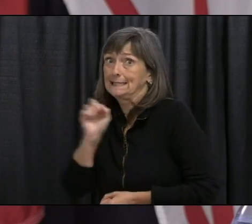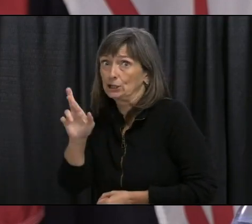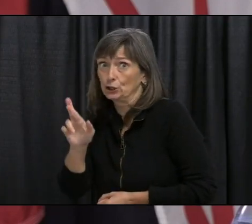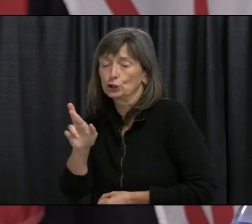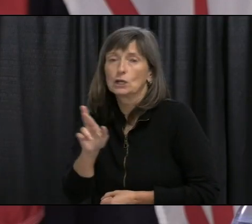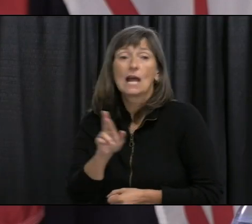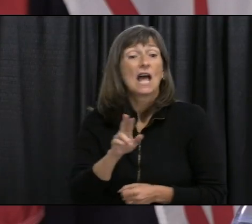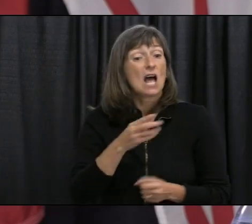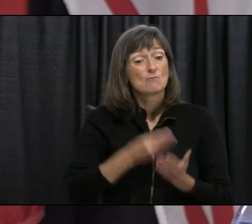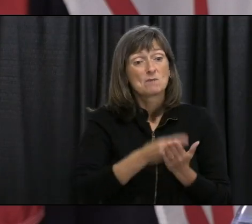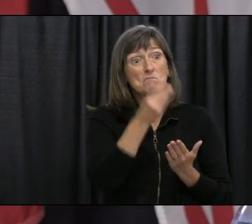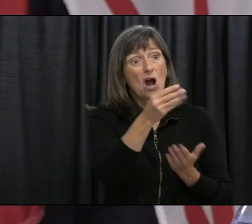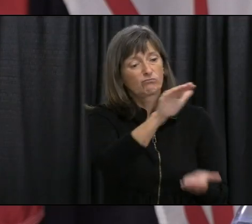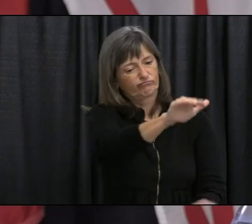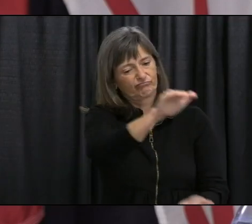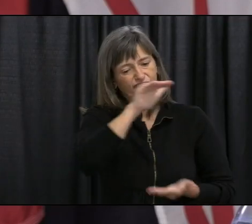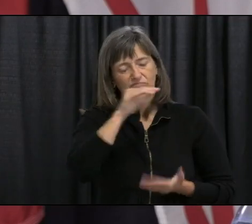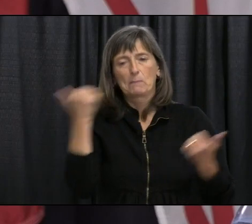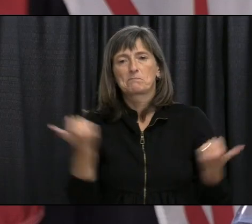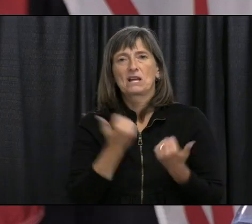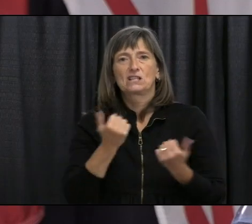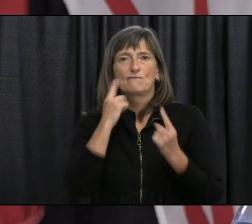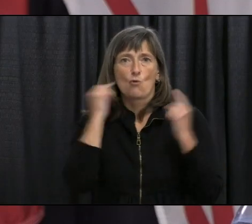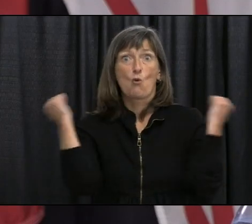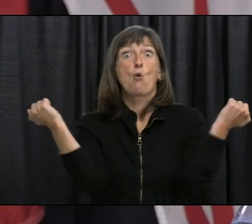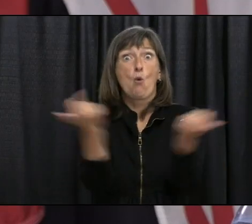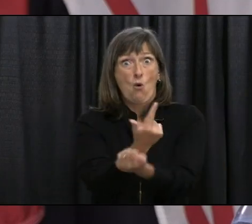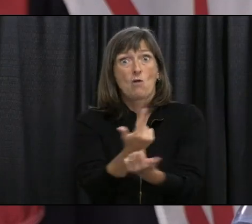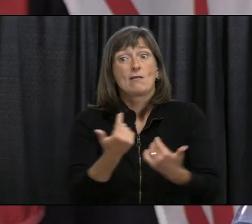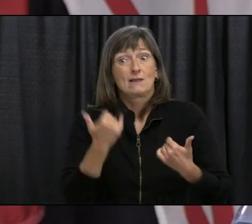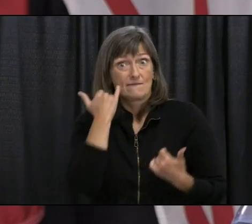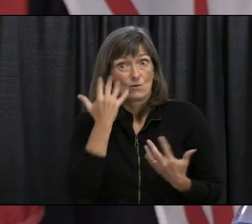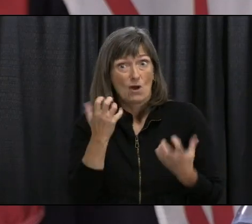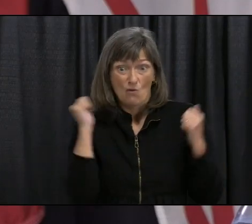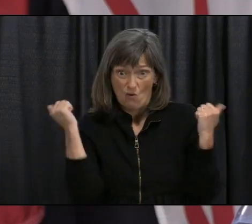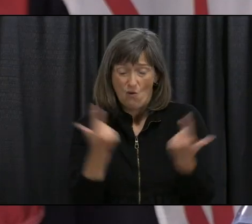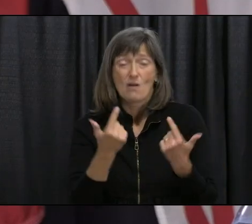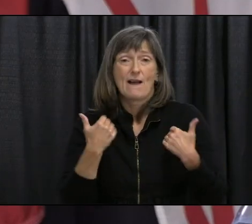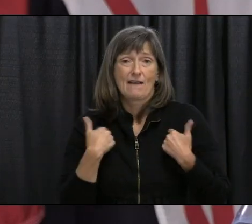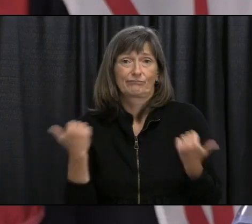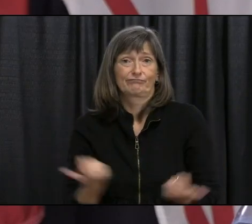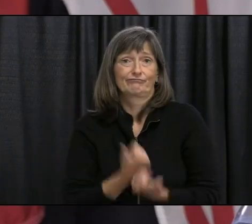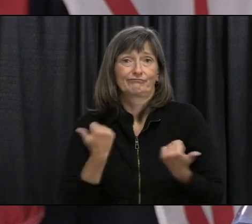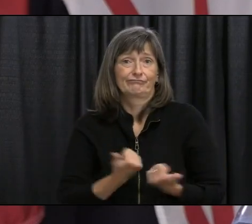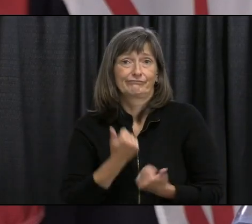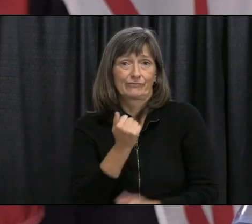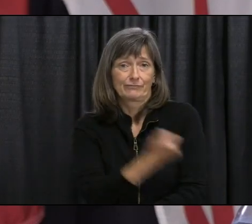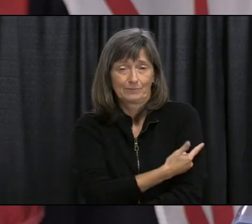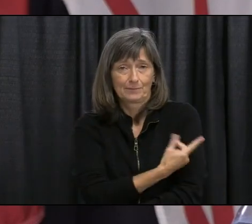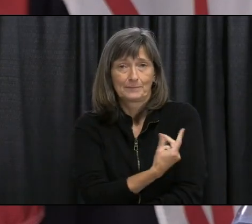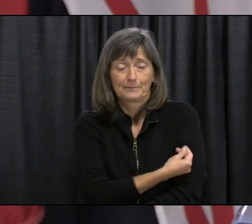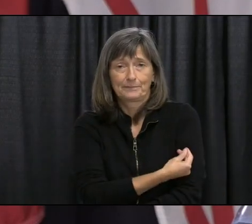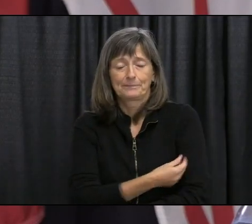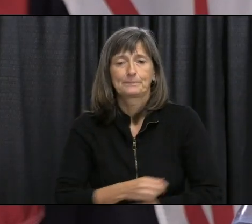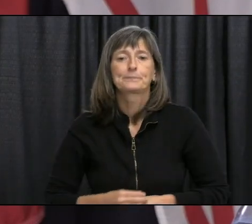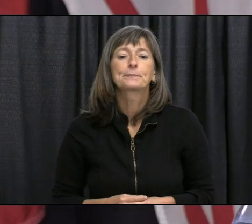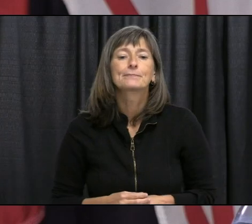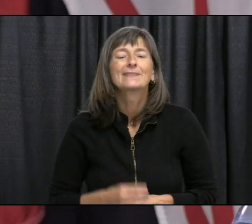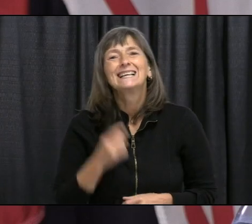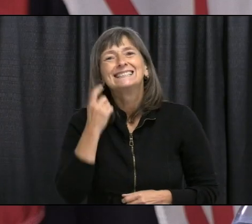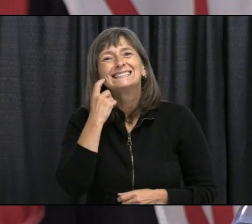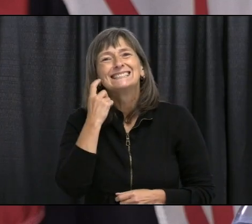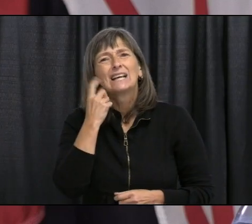everybody. The other thing I'd just like to touch on before I hand it back to Ms. Dix-Payton was brought up really in